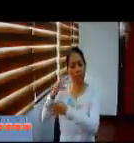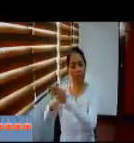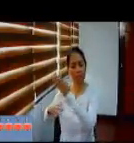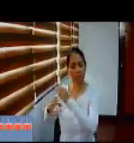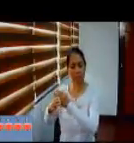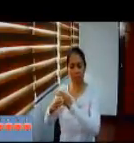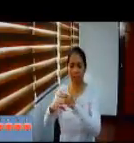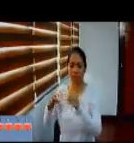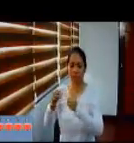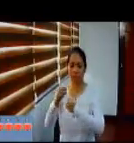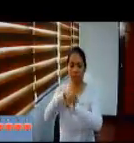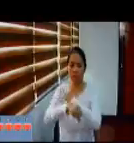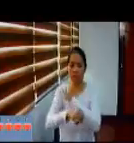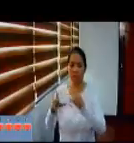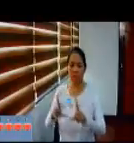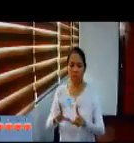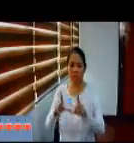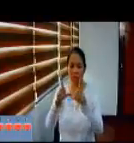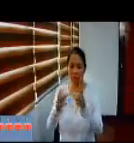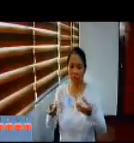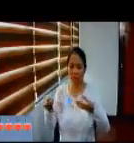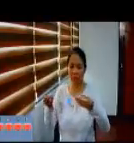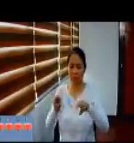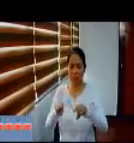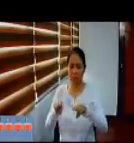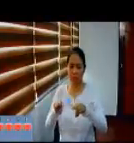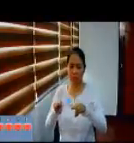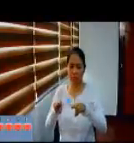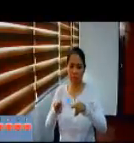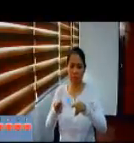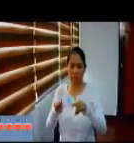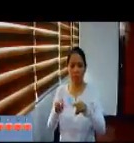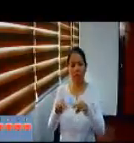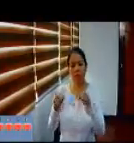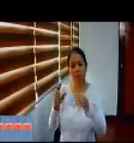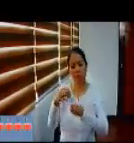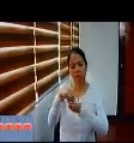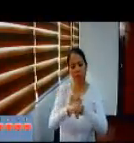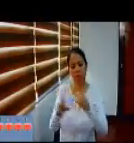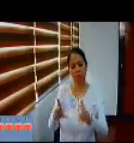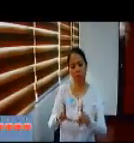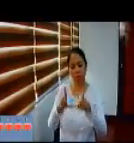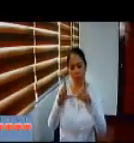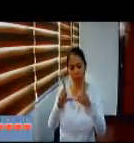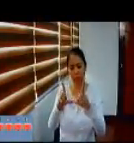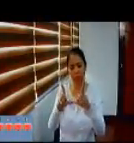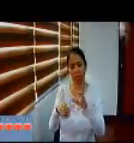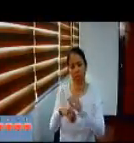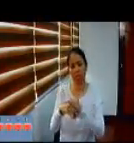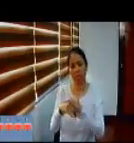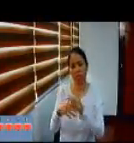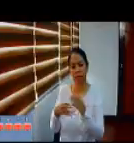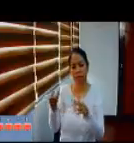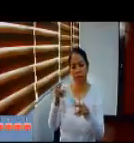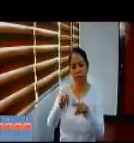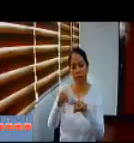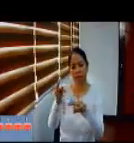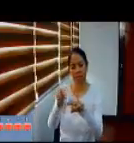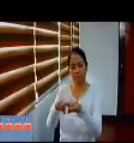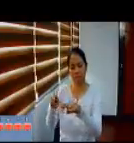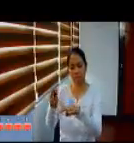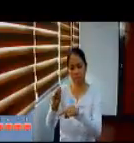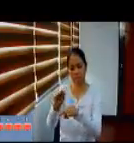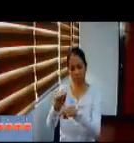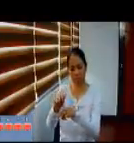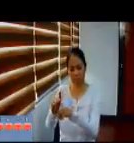happen. Now, sea level rise will increase the salinity in our agricultural lands. And it will not just be